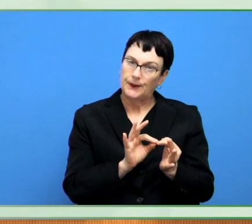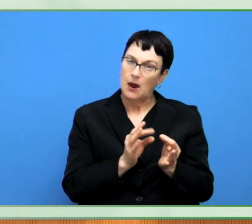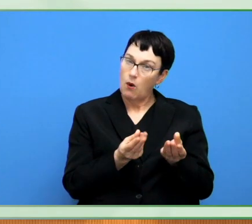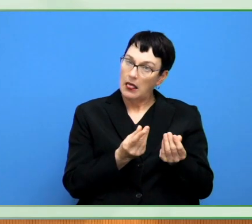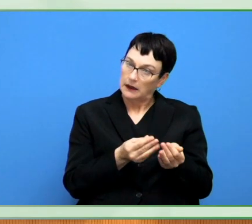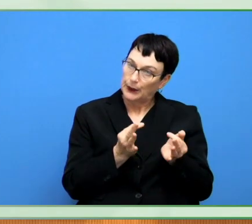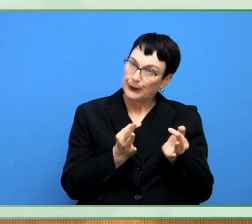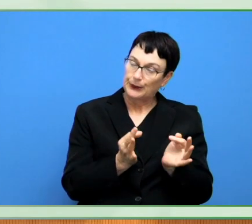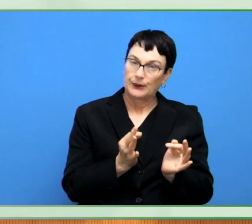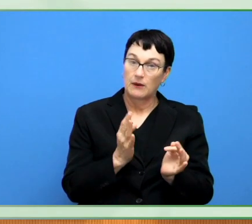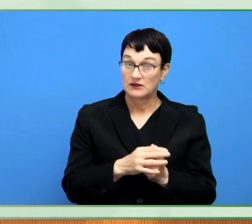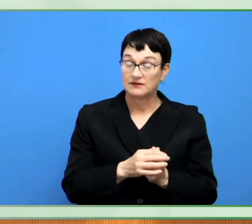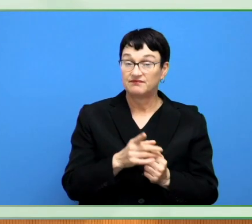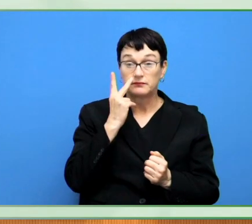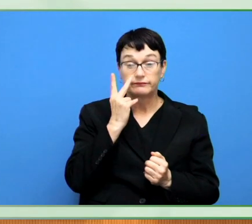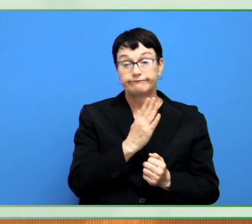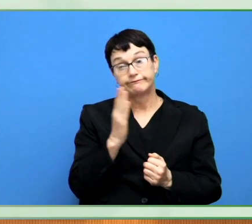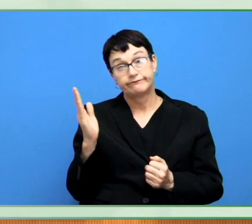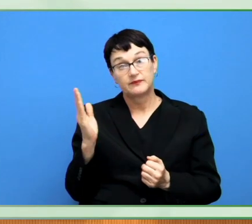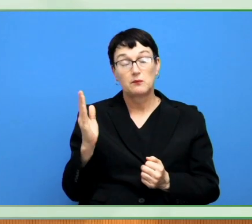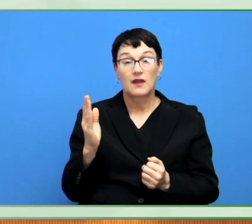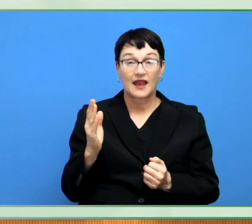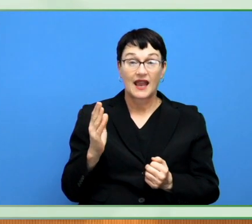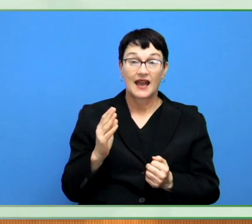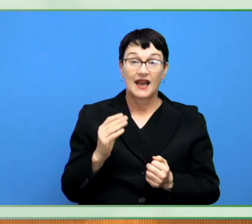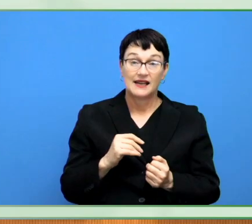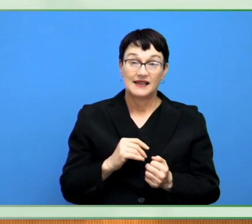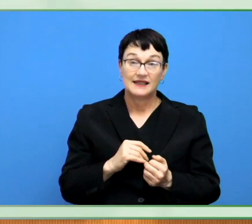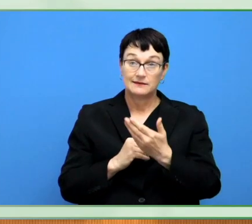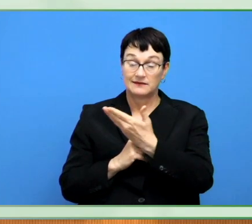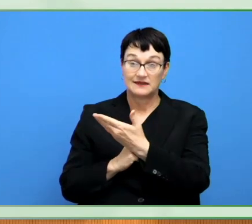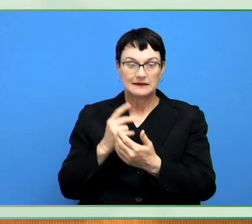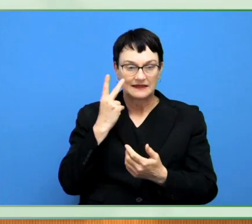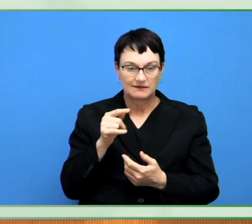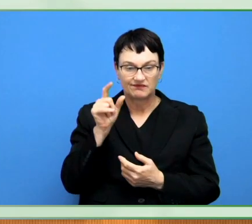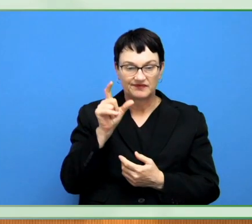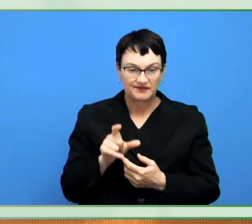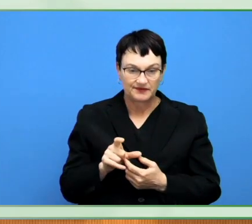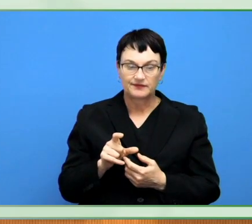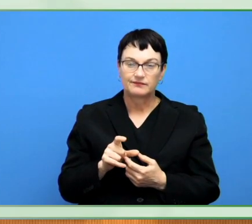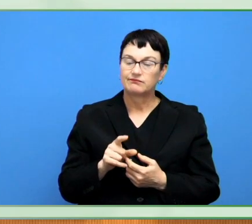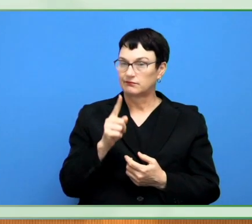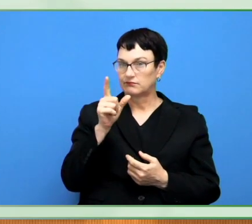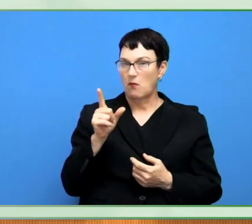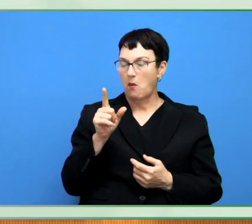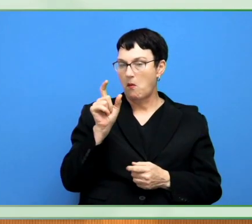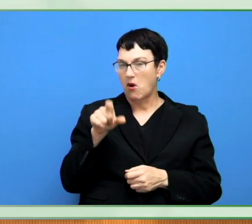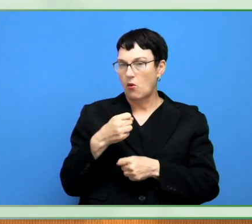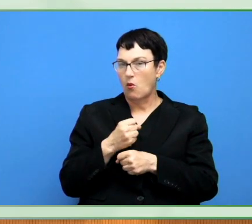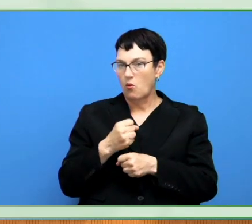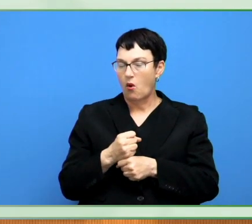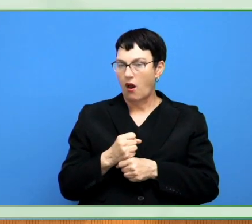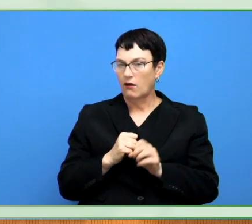you see a volunteer actually preparing to take apart a full prosthetic limb. Again, this is the disassembly of the limb so that we